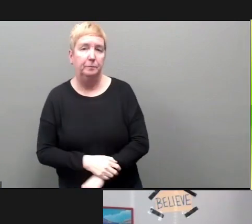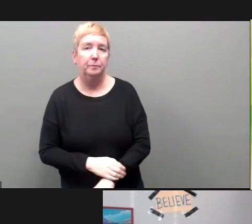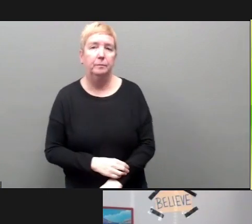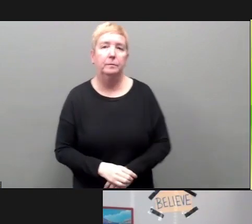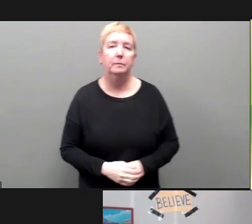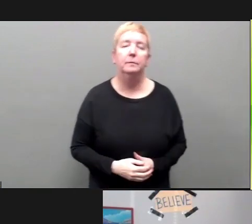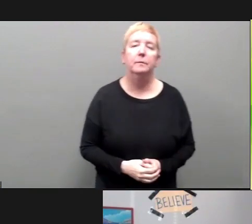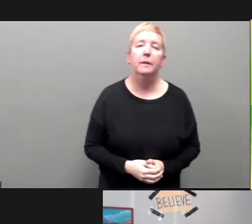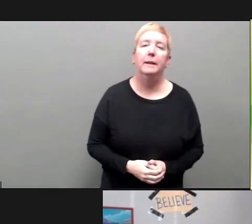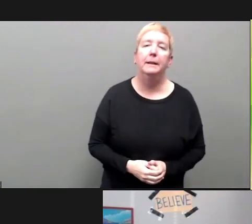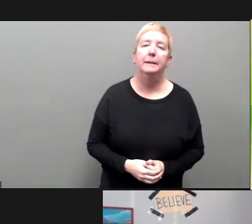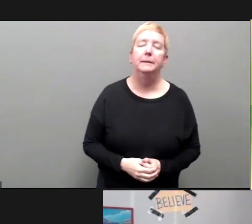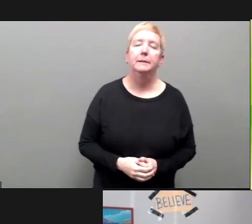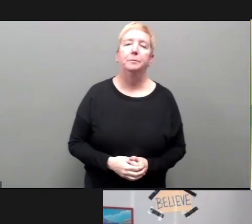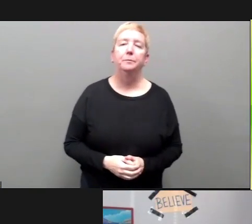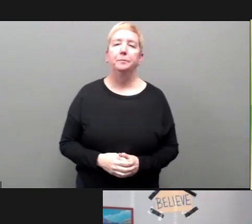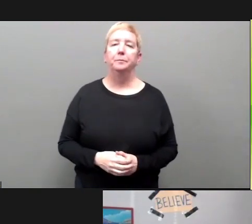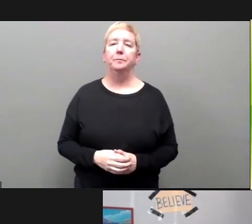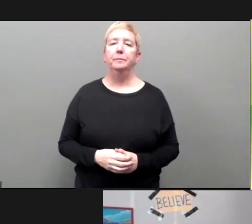So